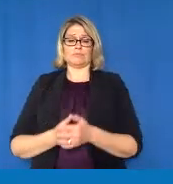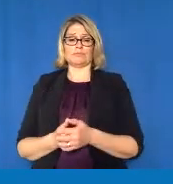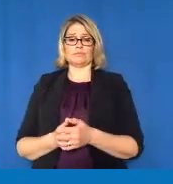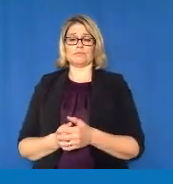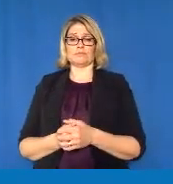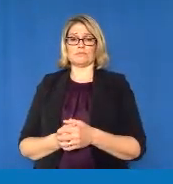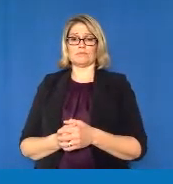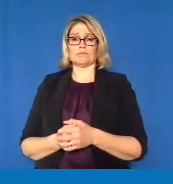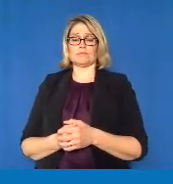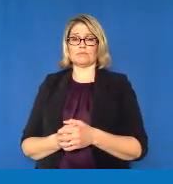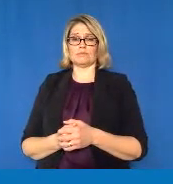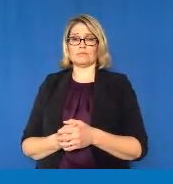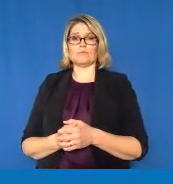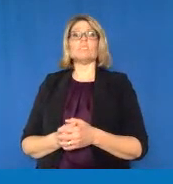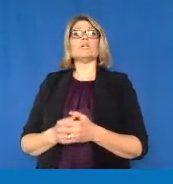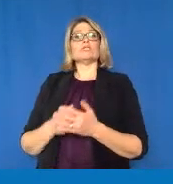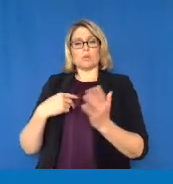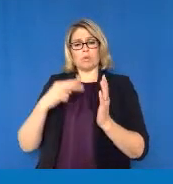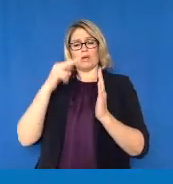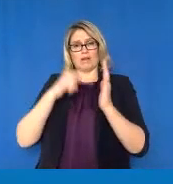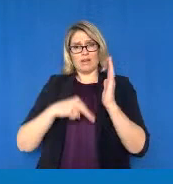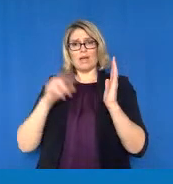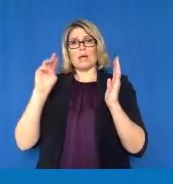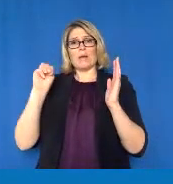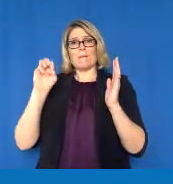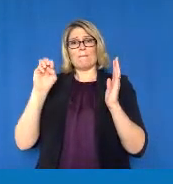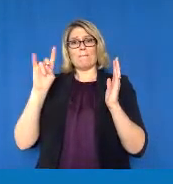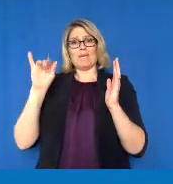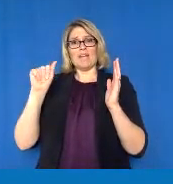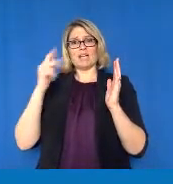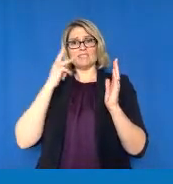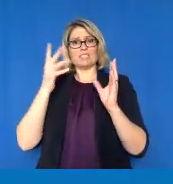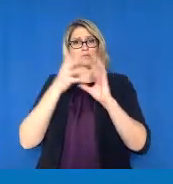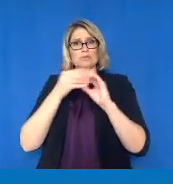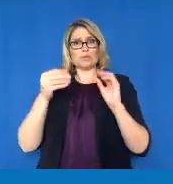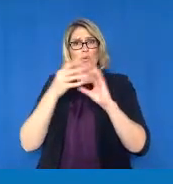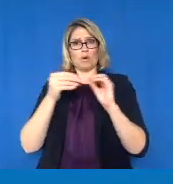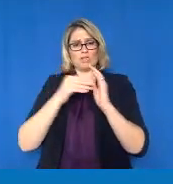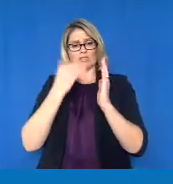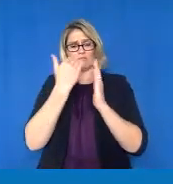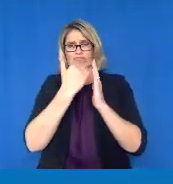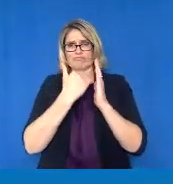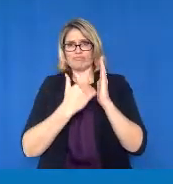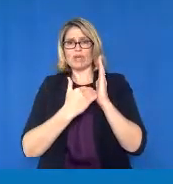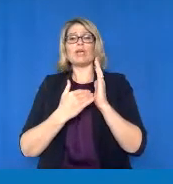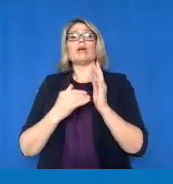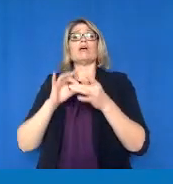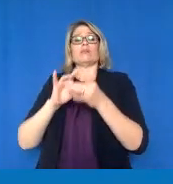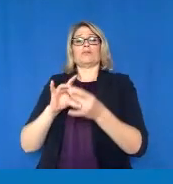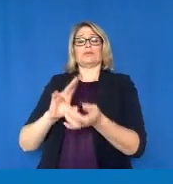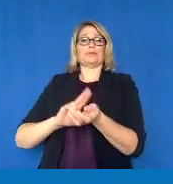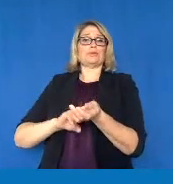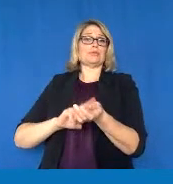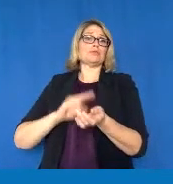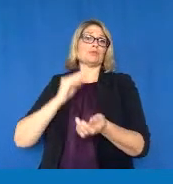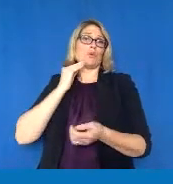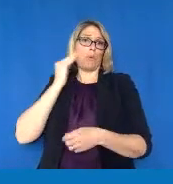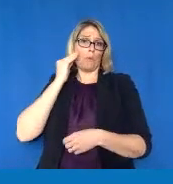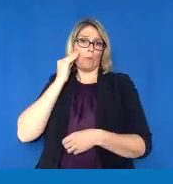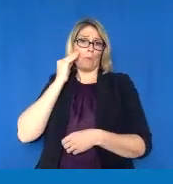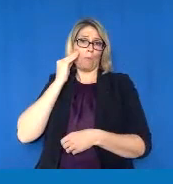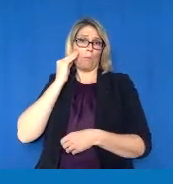In media, we've seen some stories showing that nursing home